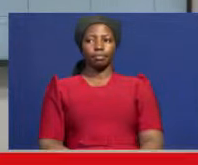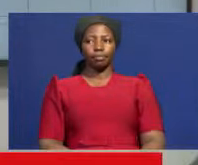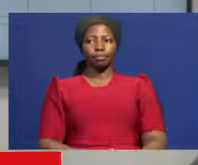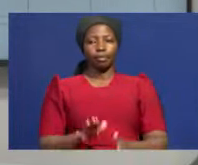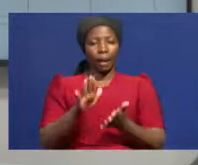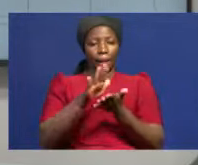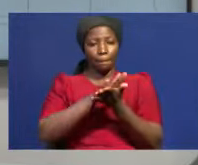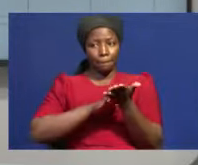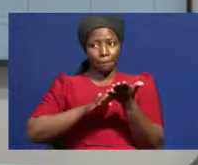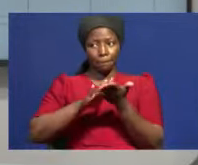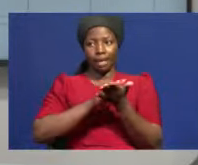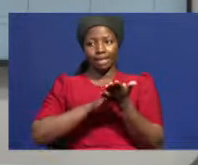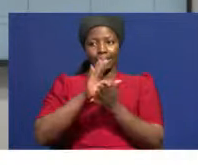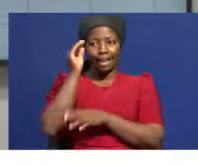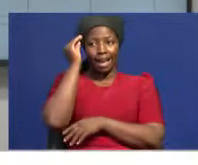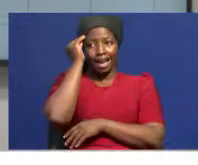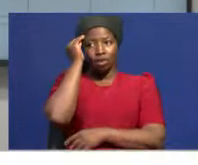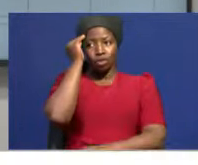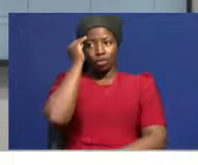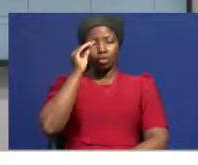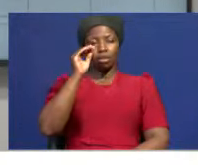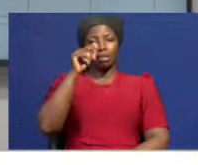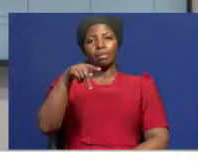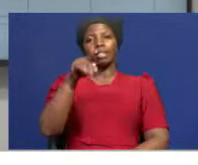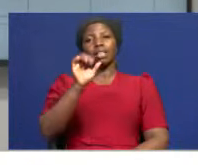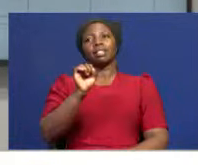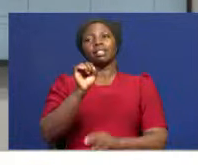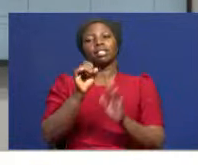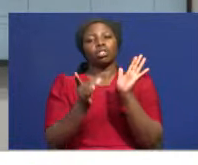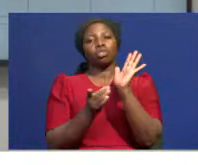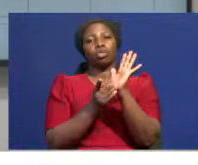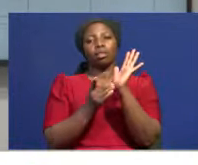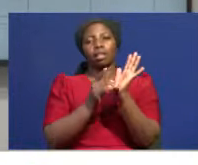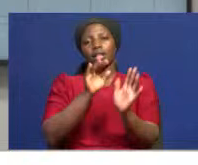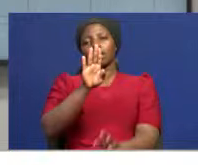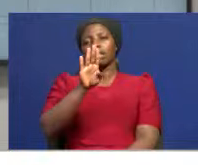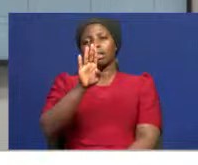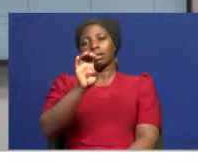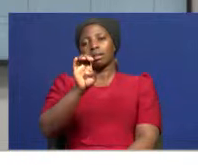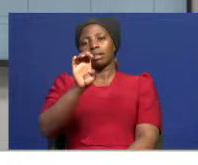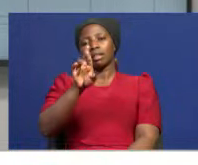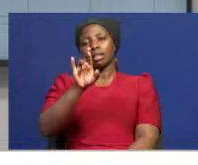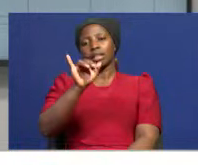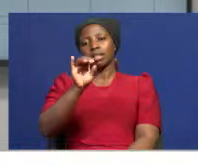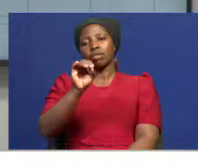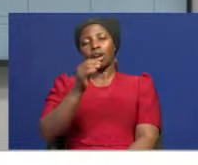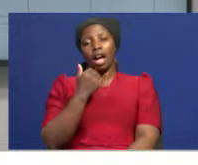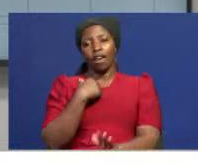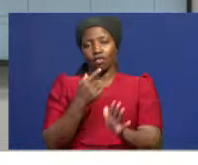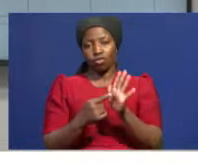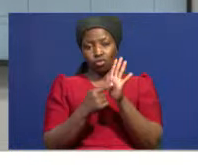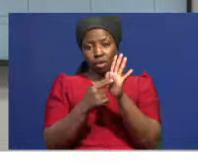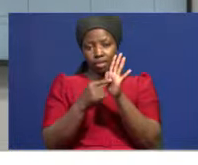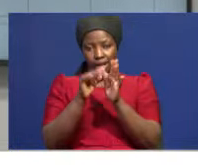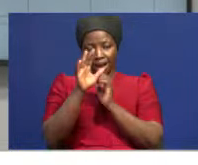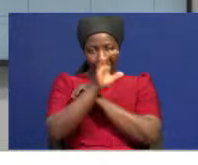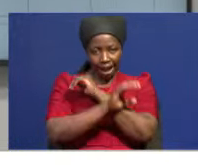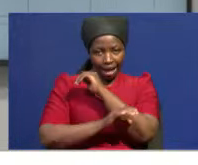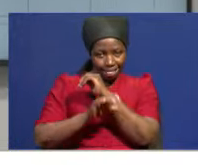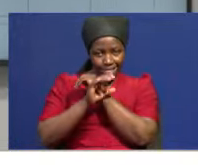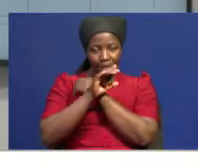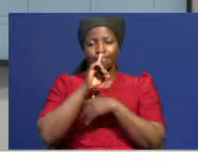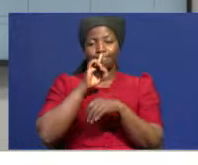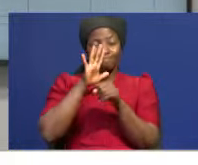Basic Education Principal Secretary Dr. Belio Kipsang has assured the country that teachers will adequately cover the